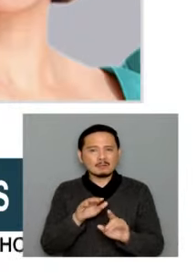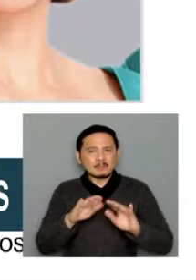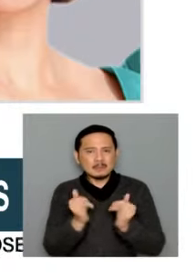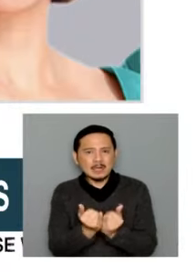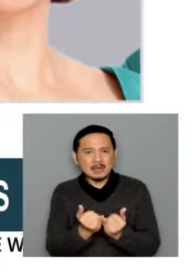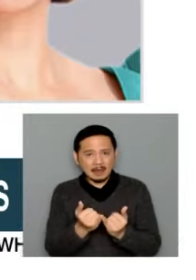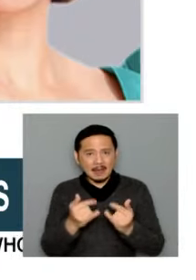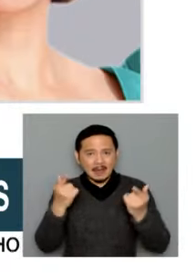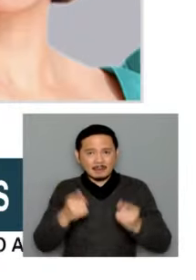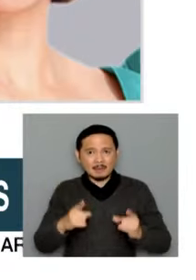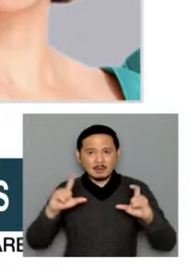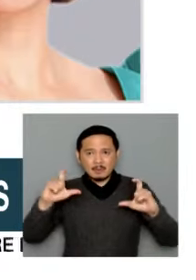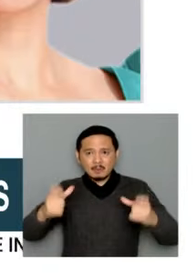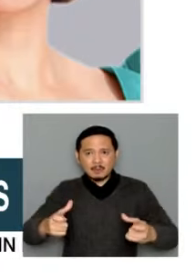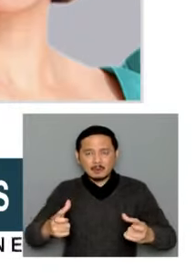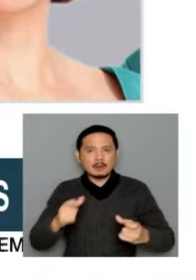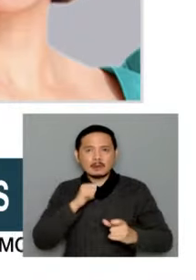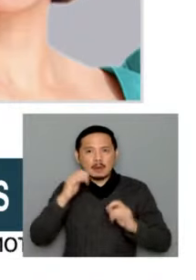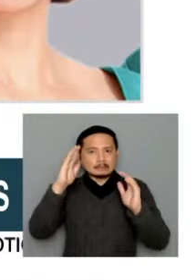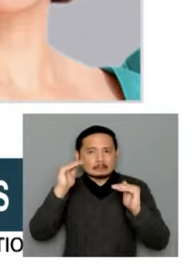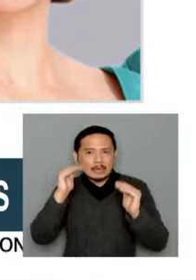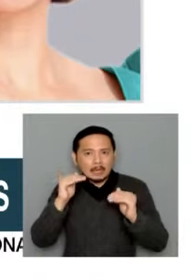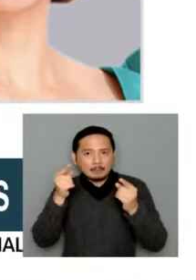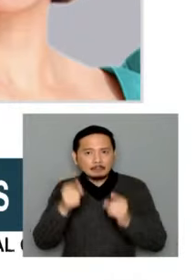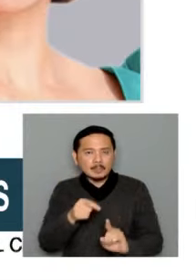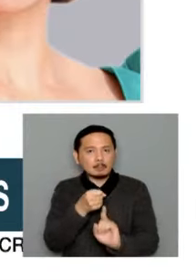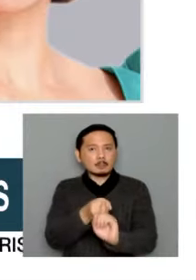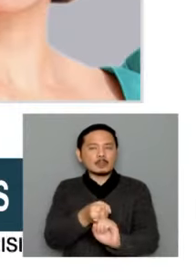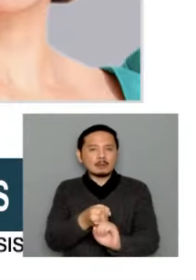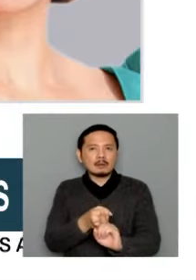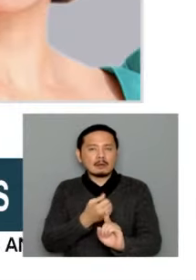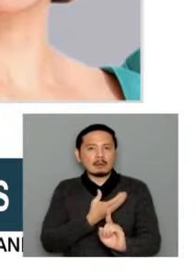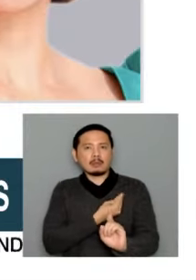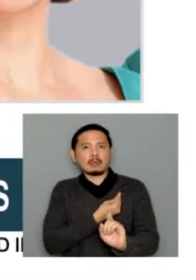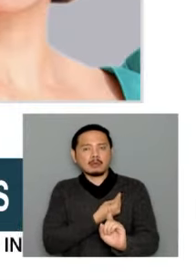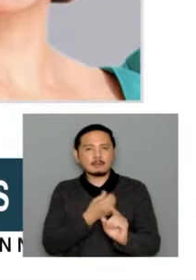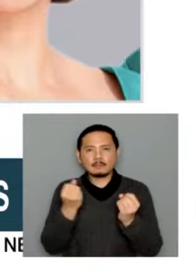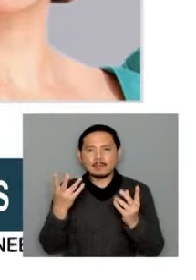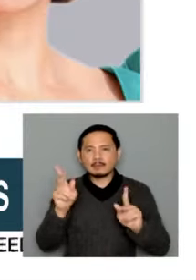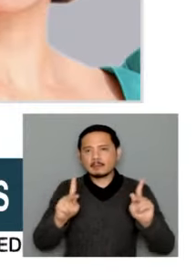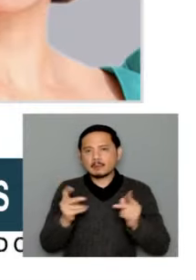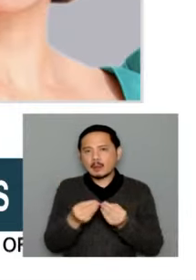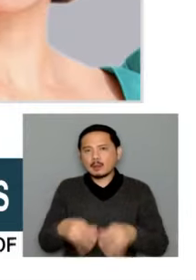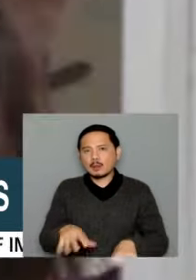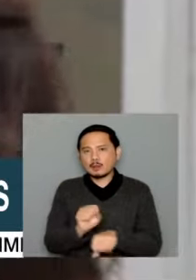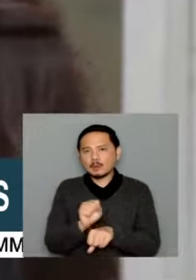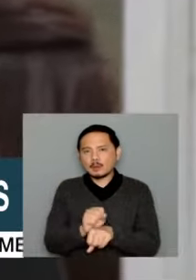no, na mga hindi inasahan na pangyayari at marami pong nawalan ng trabaho.